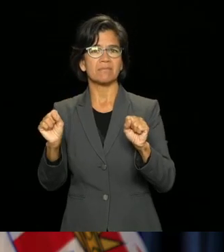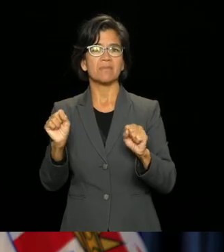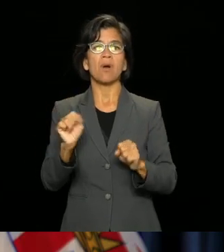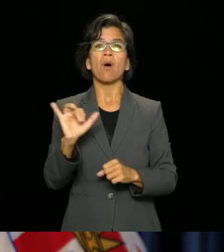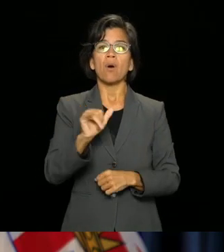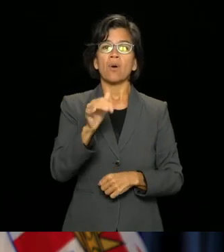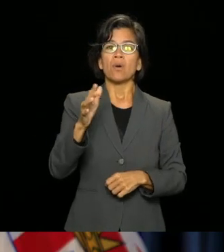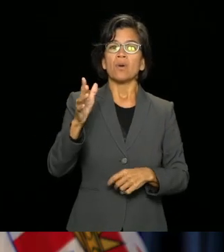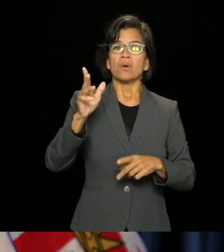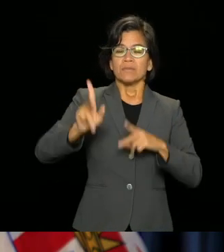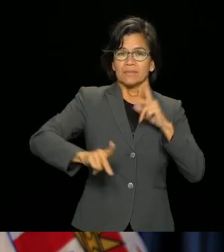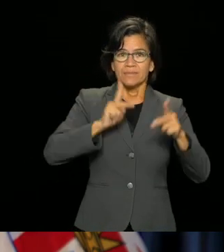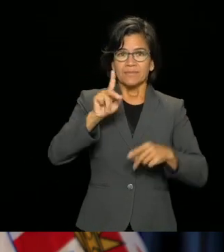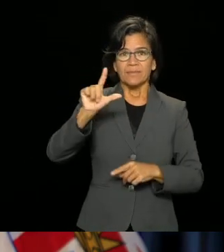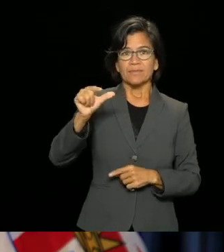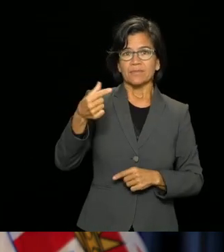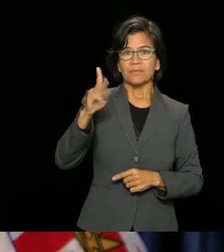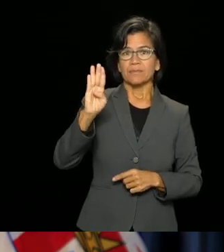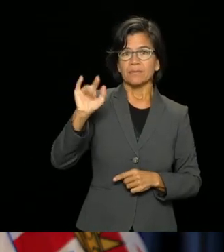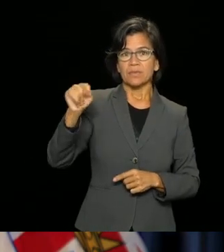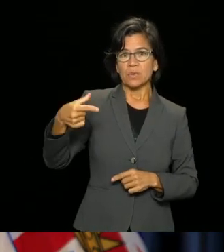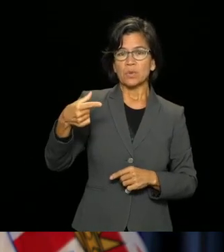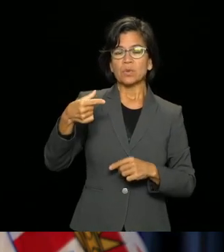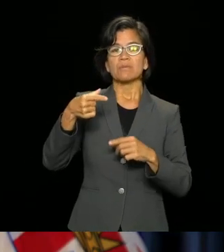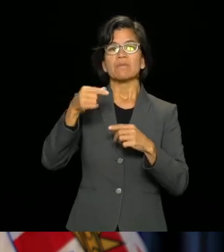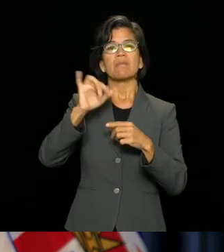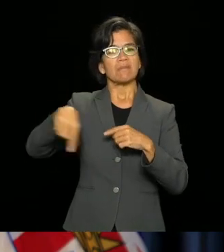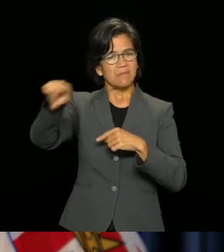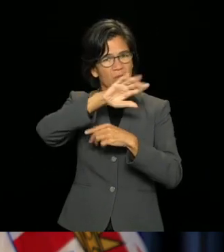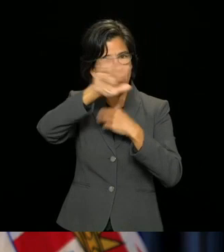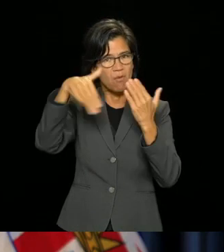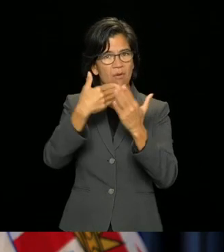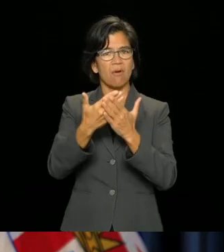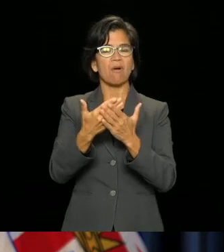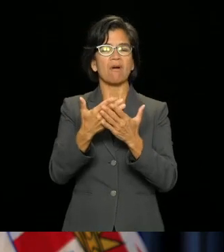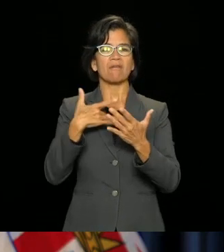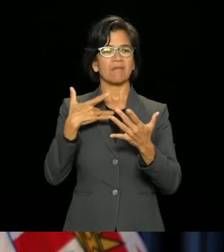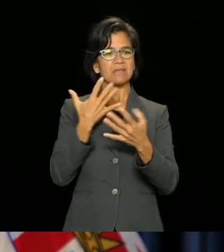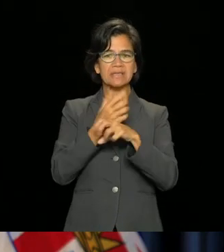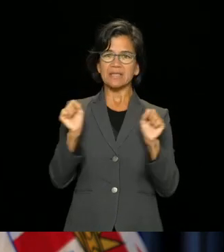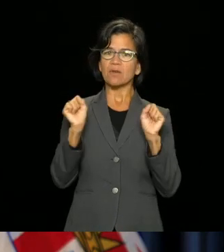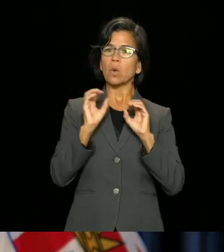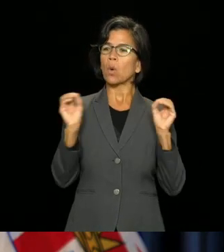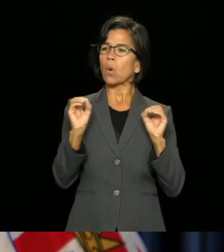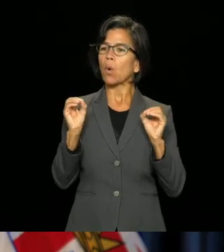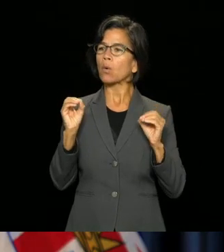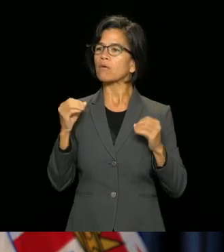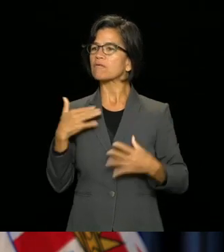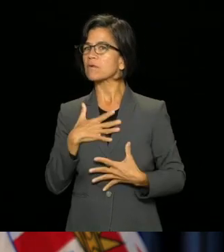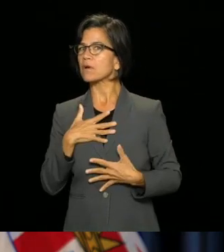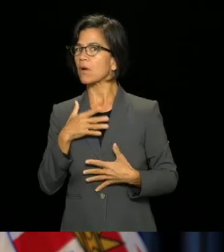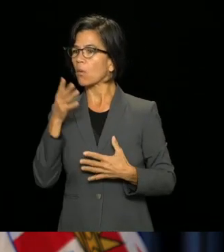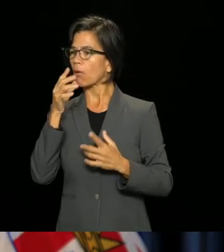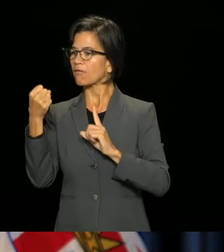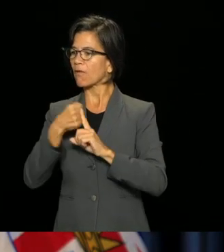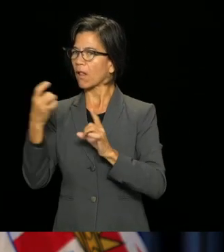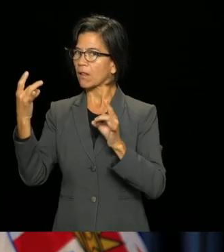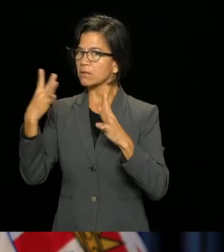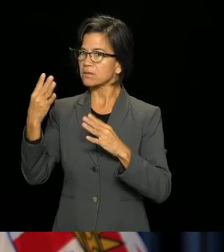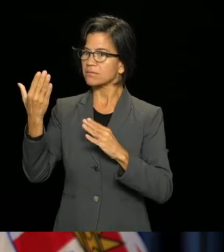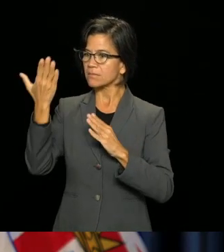those who are part of the LGBTQ2S+ community to know they can live freely without the fear of gendered